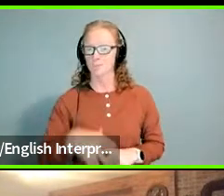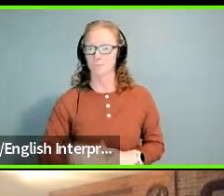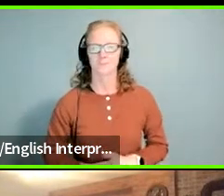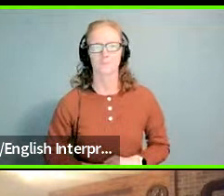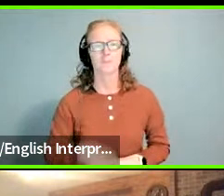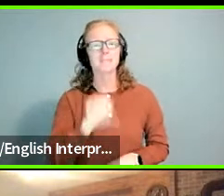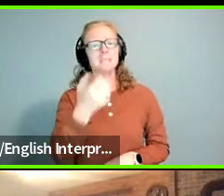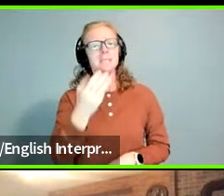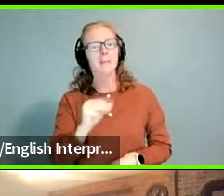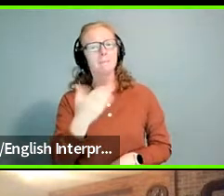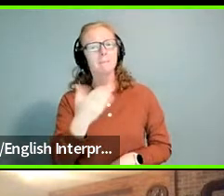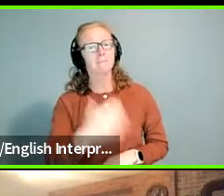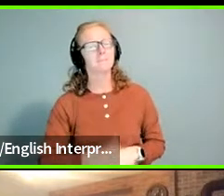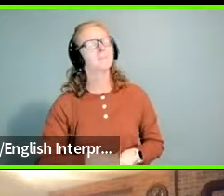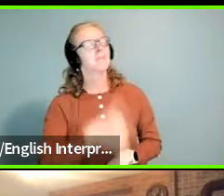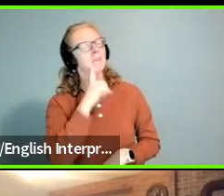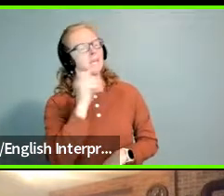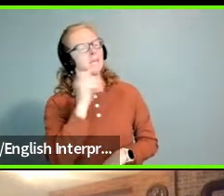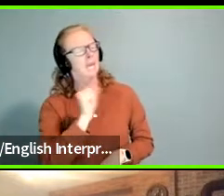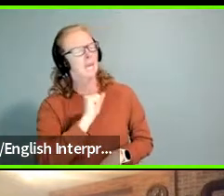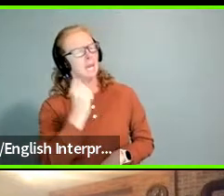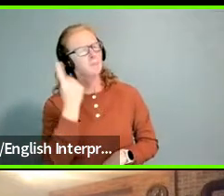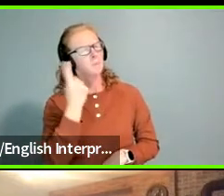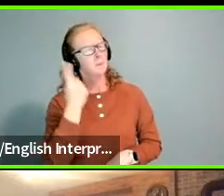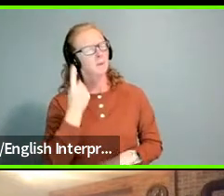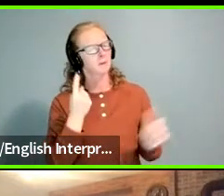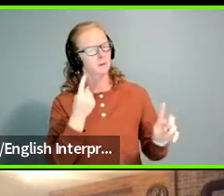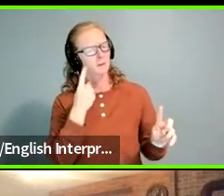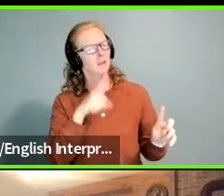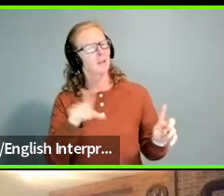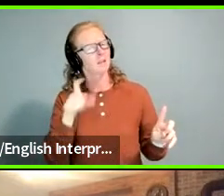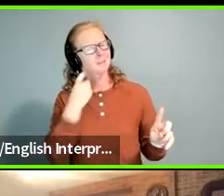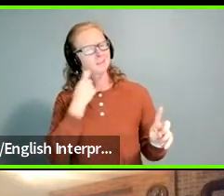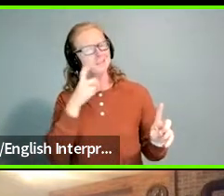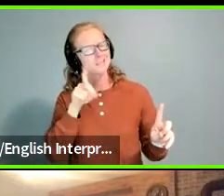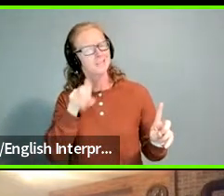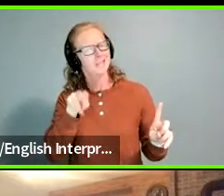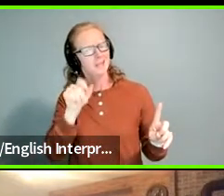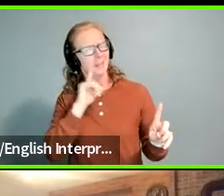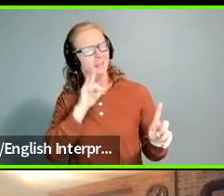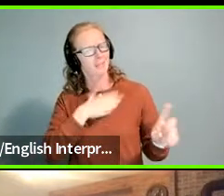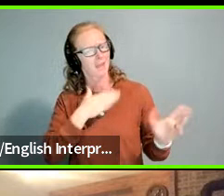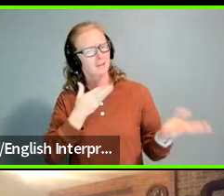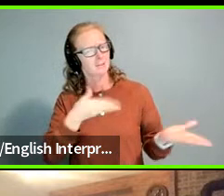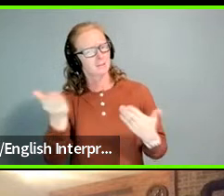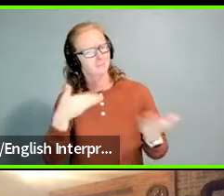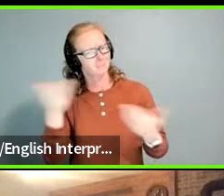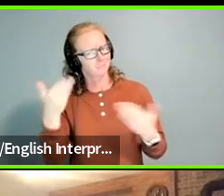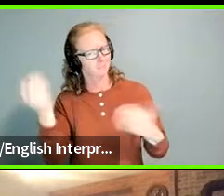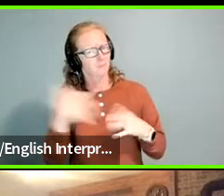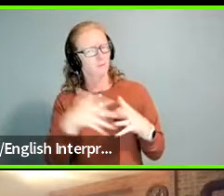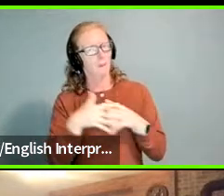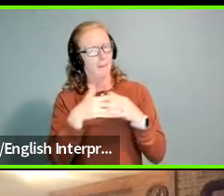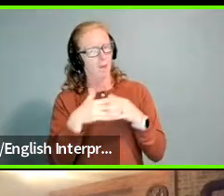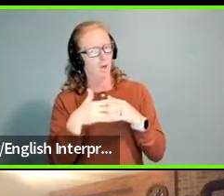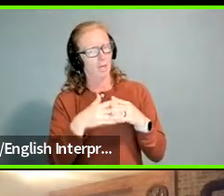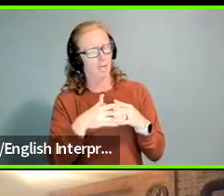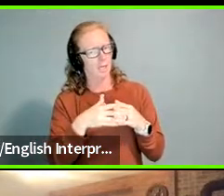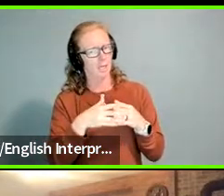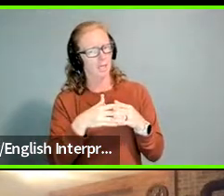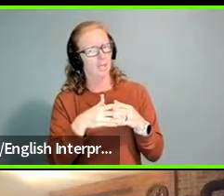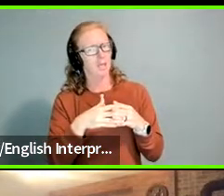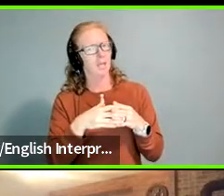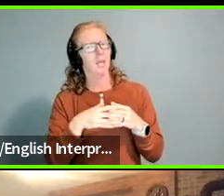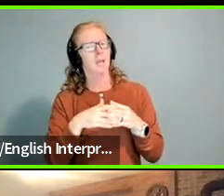Sam? Yeah, just following up on Dana's question regarding supply chain and American source versus